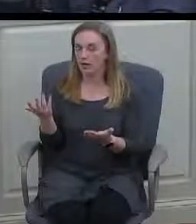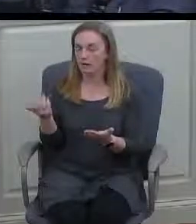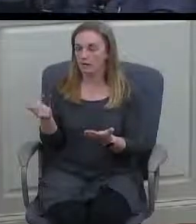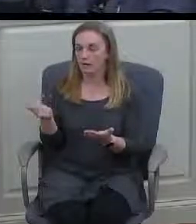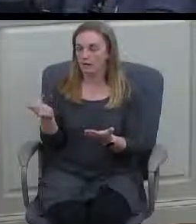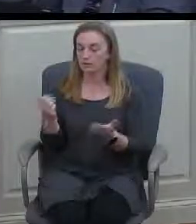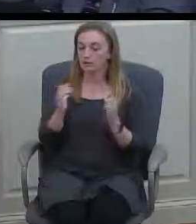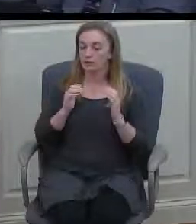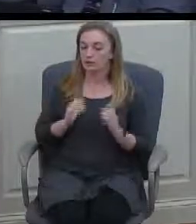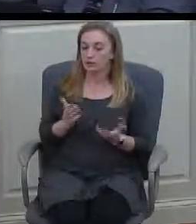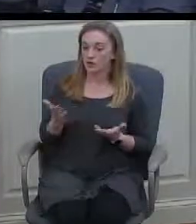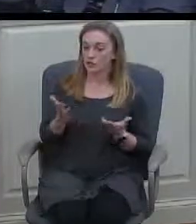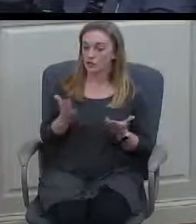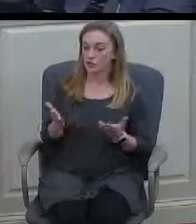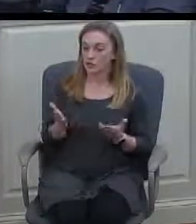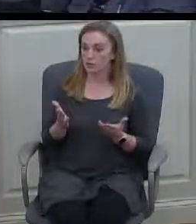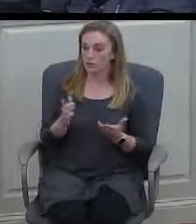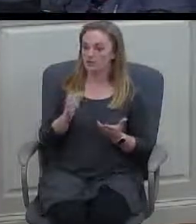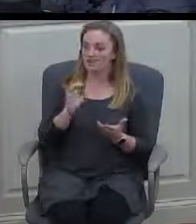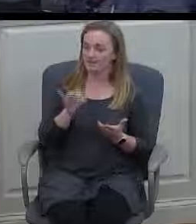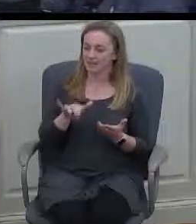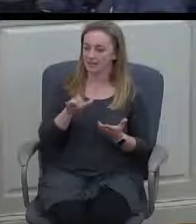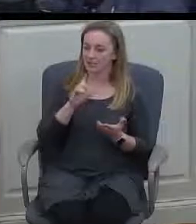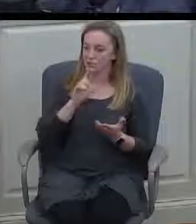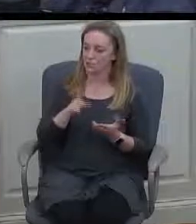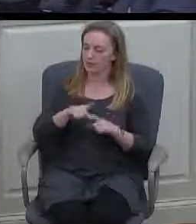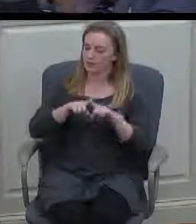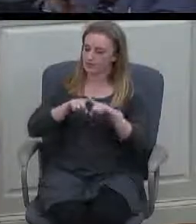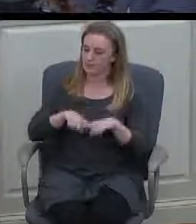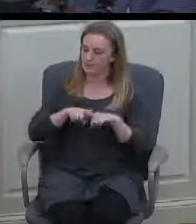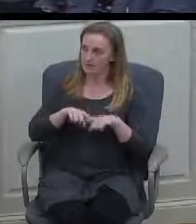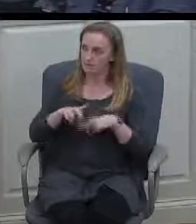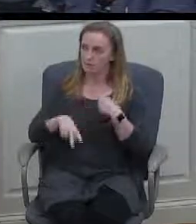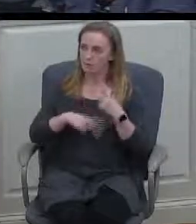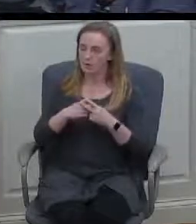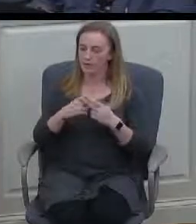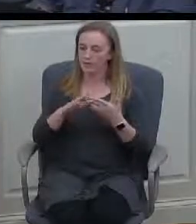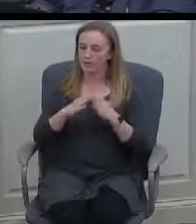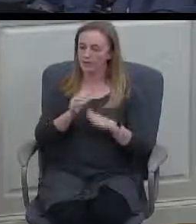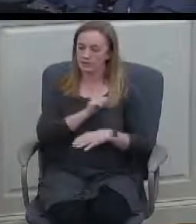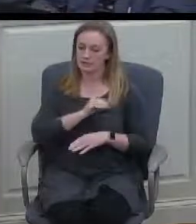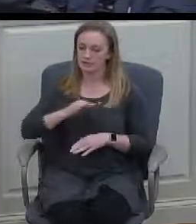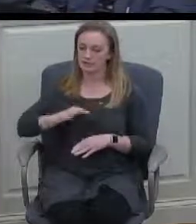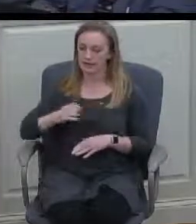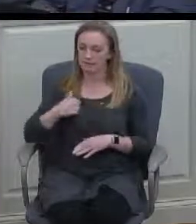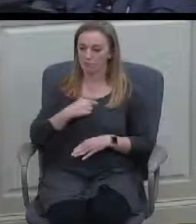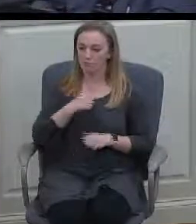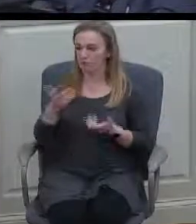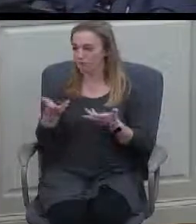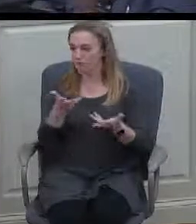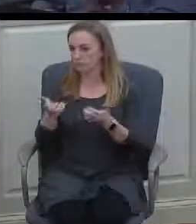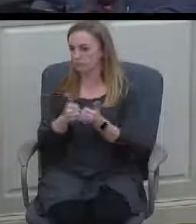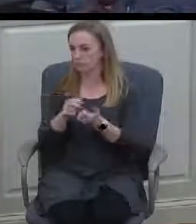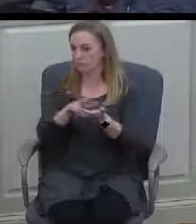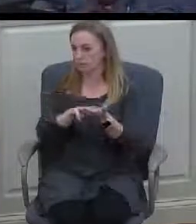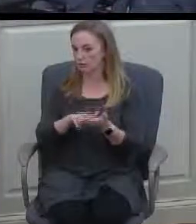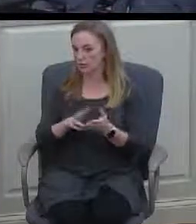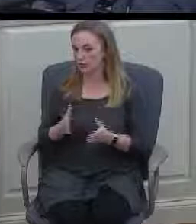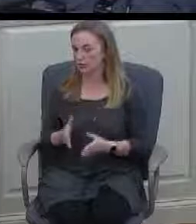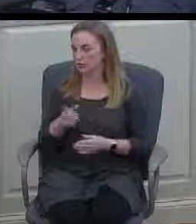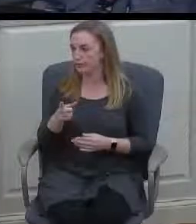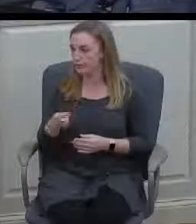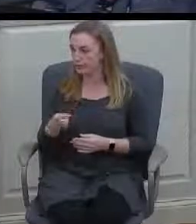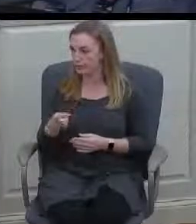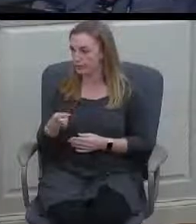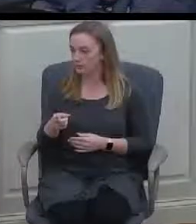the customer service was highly dependent on what interaction city staff could have with the contractor and